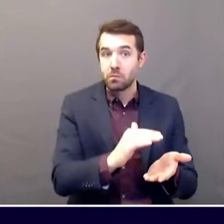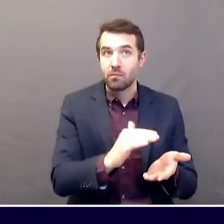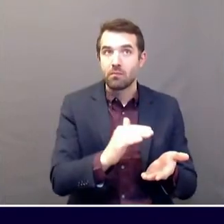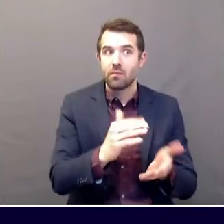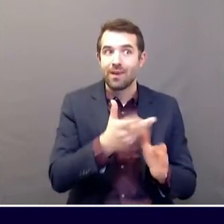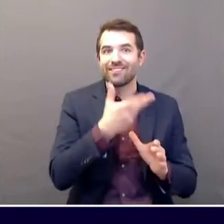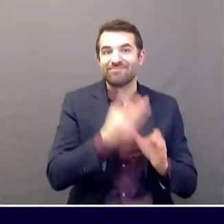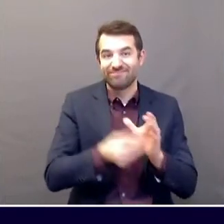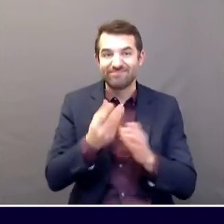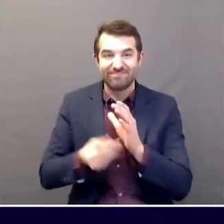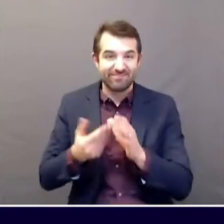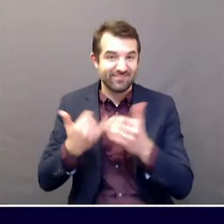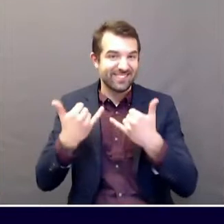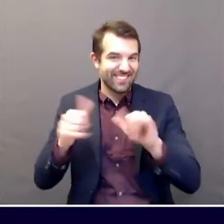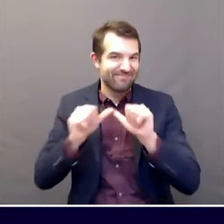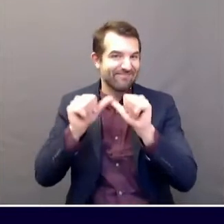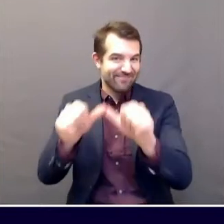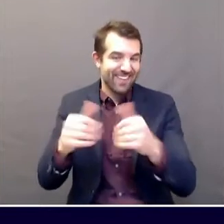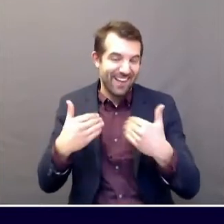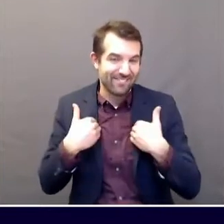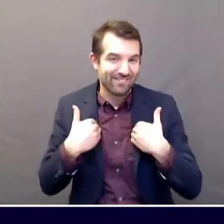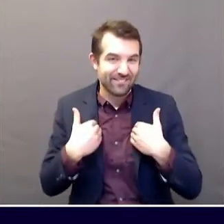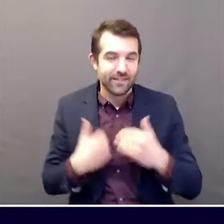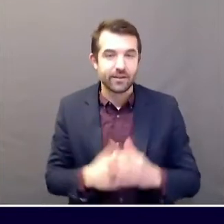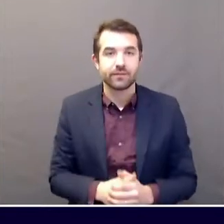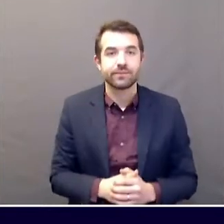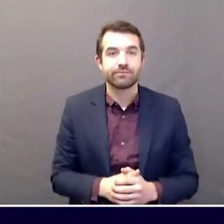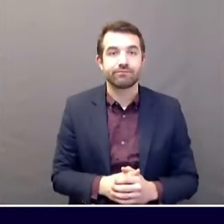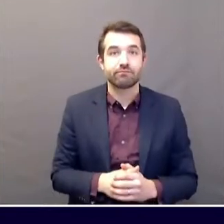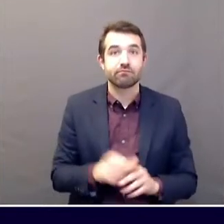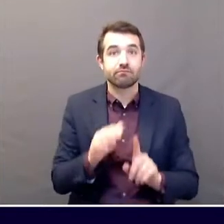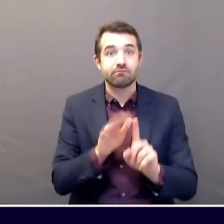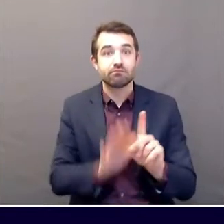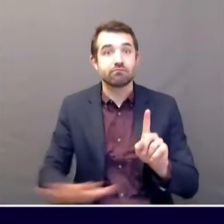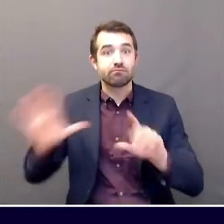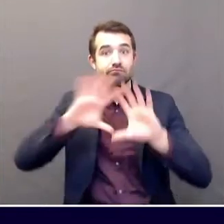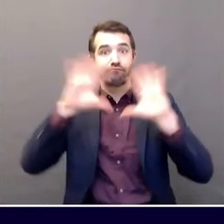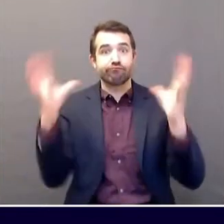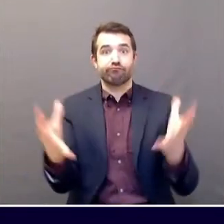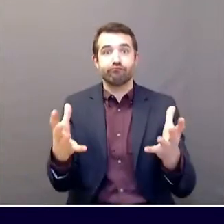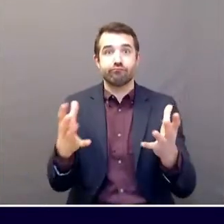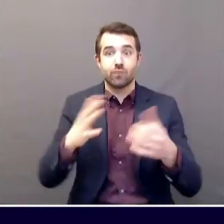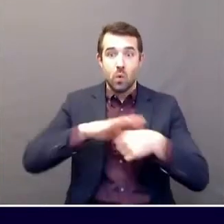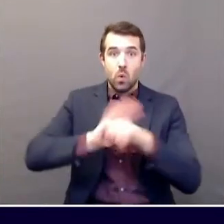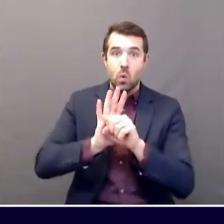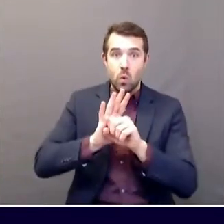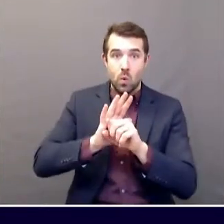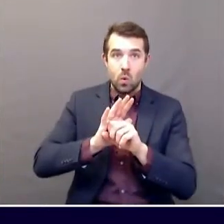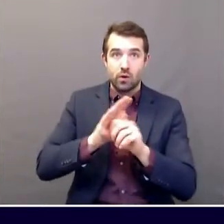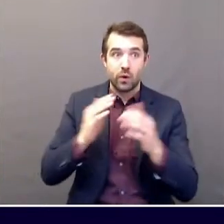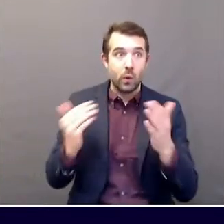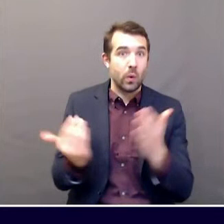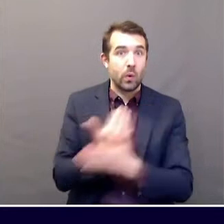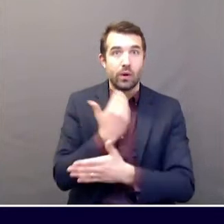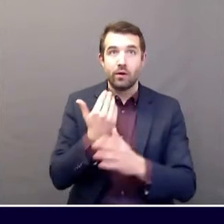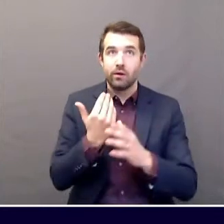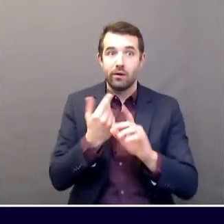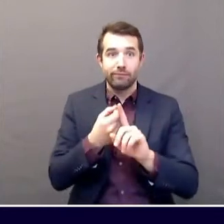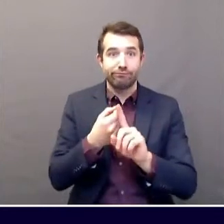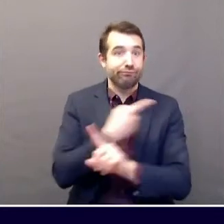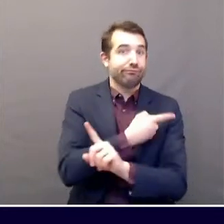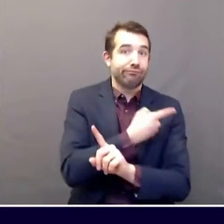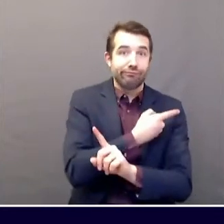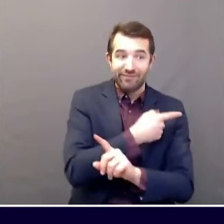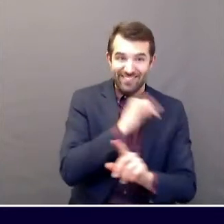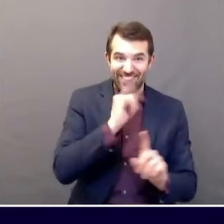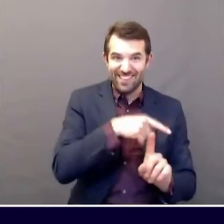new variants that have been discovered in other parts of the world that are increasingly being found in the United States. A variant, there were